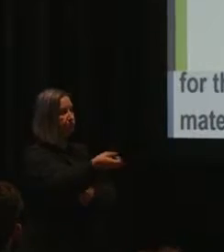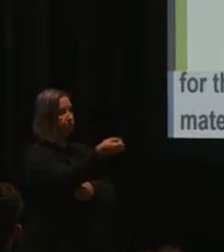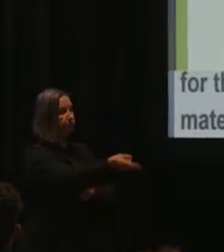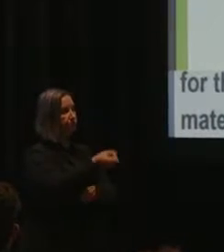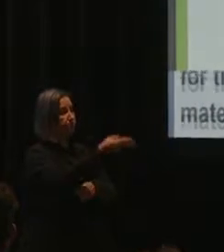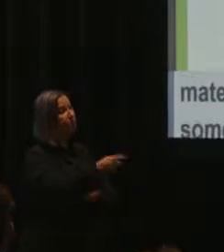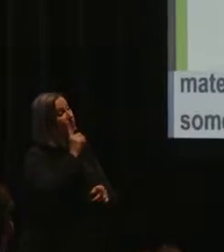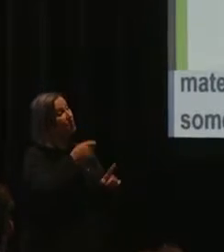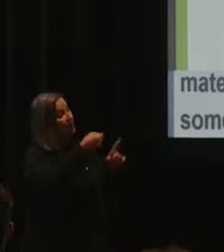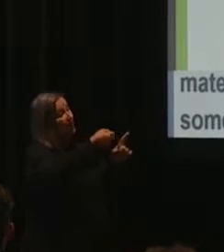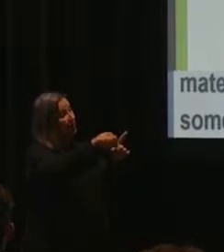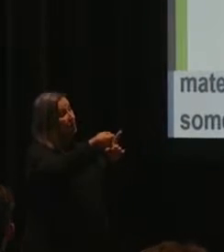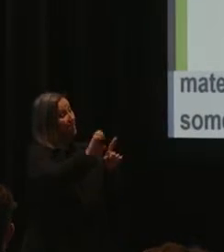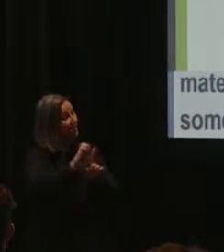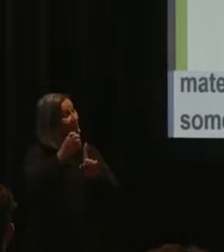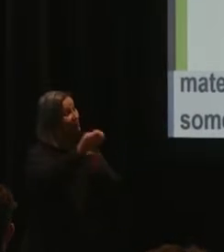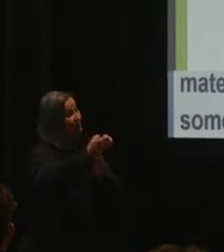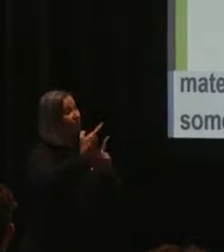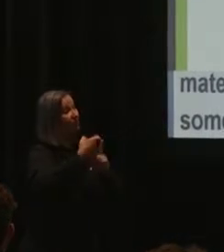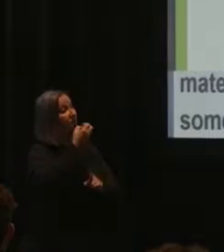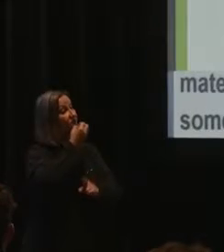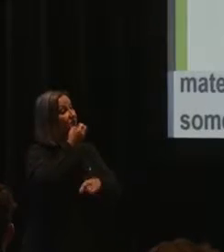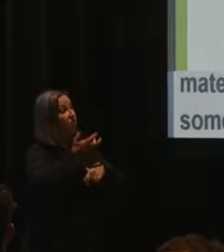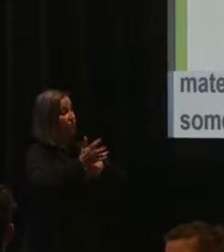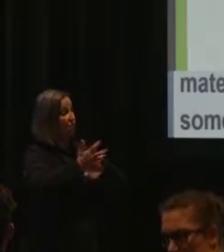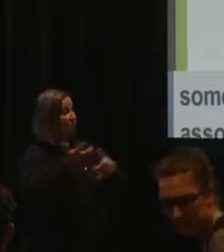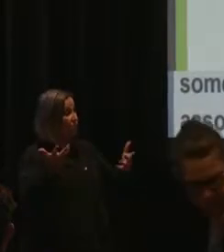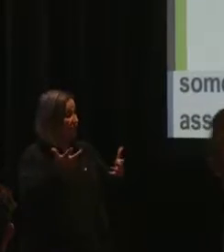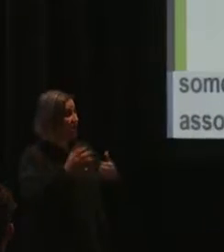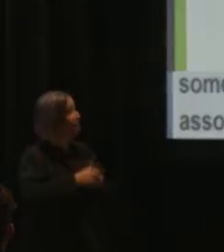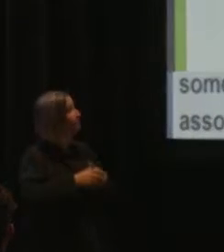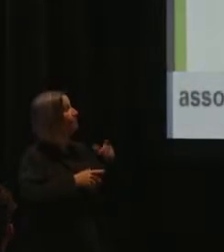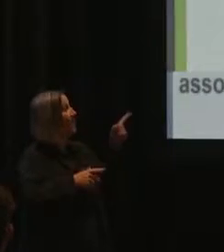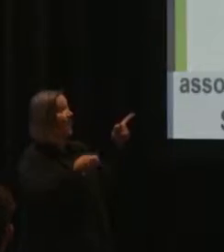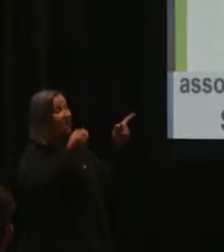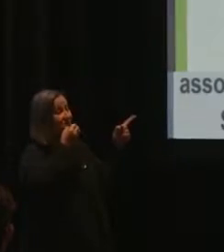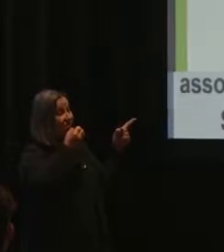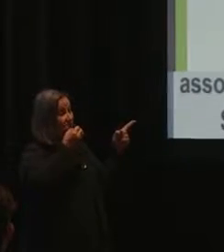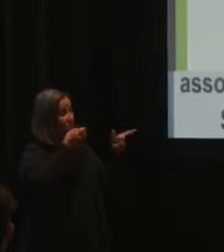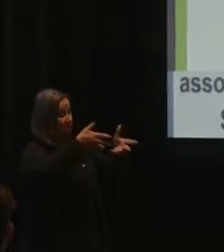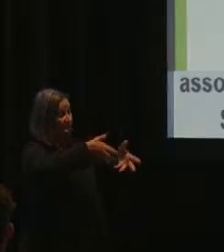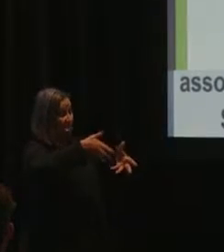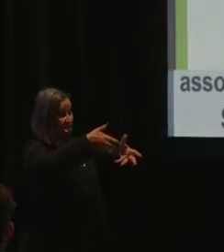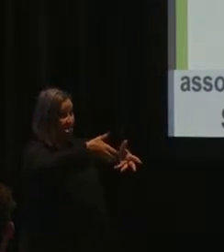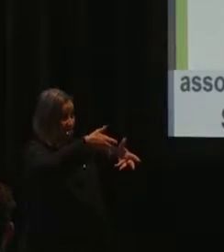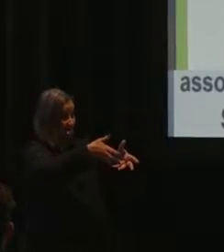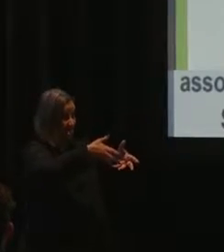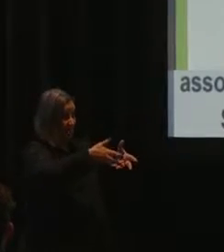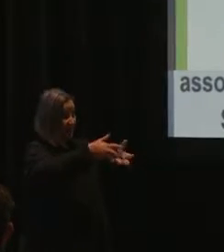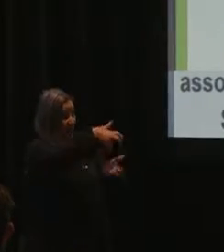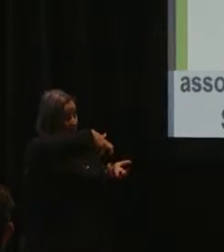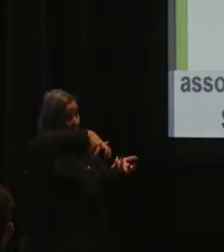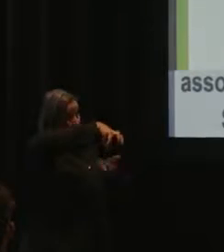environmental impacts associated with food waste, such as a byproduct. When food decomposes, a byproduct